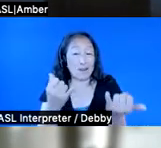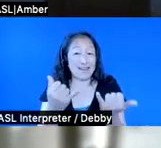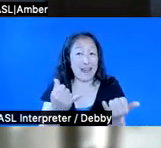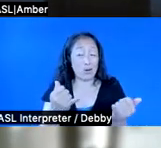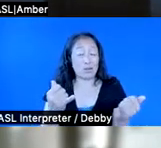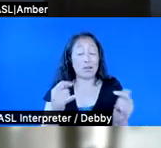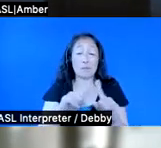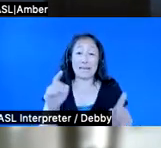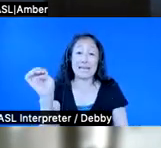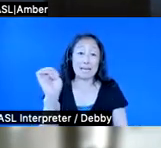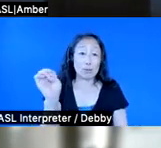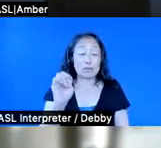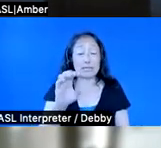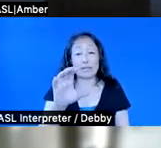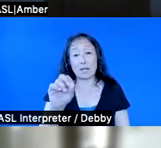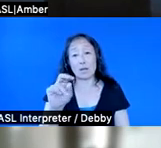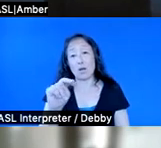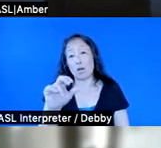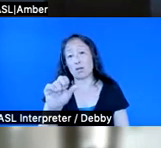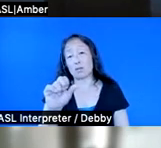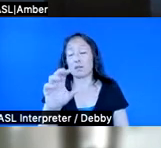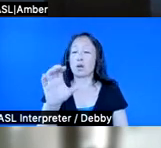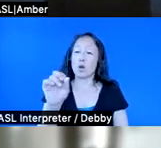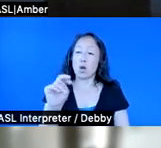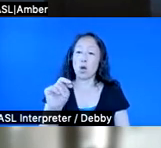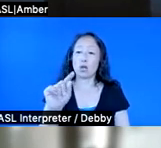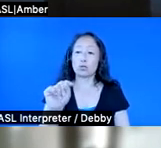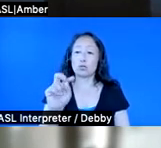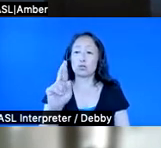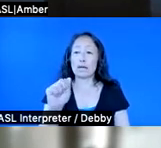But emergency contraception, if